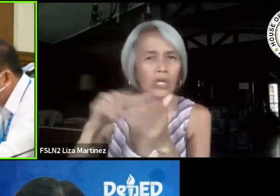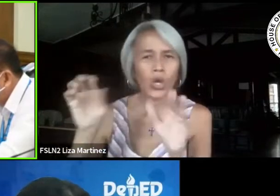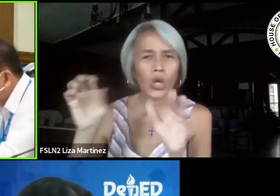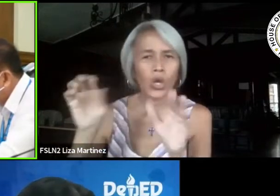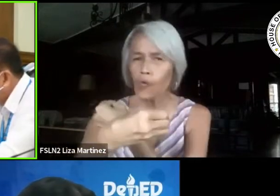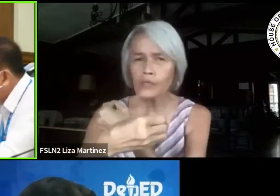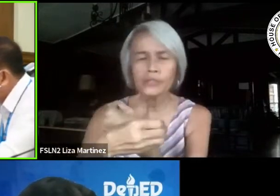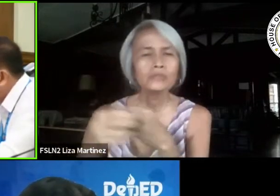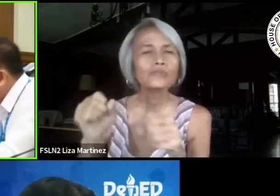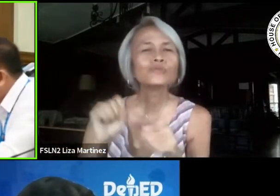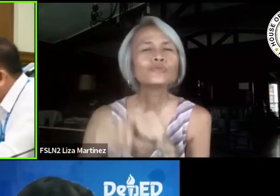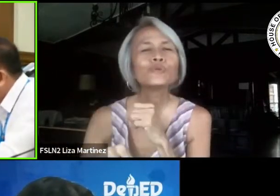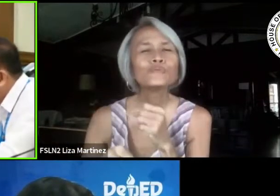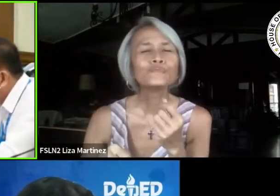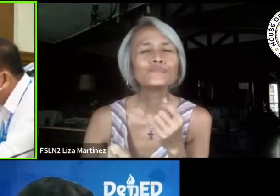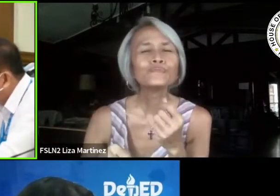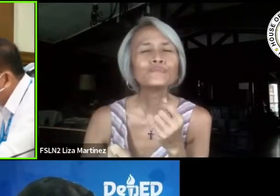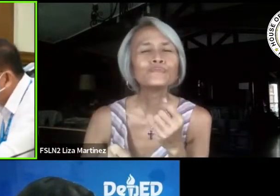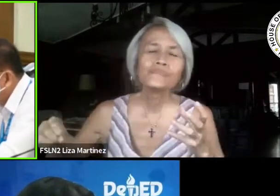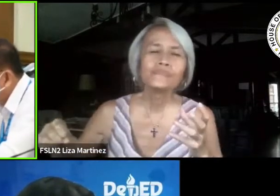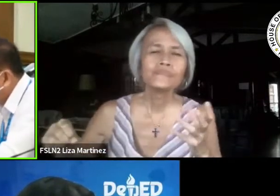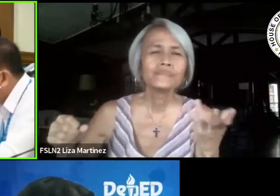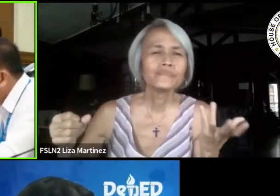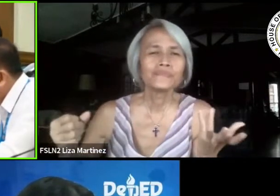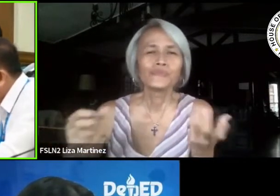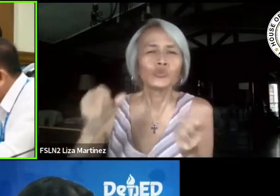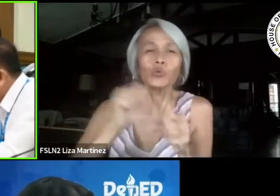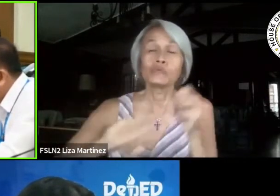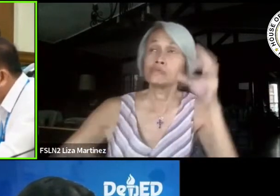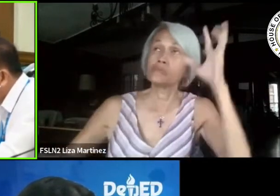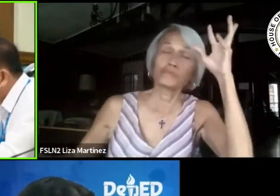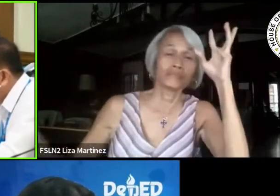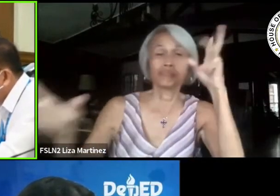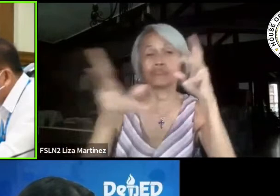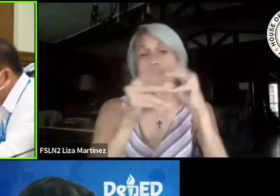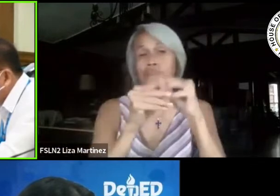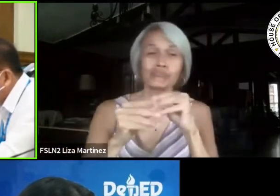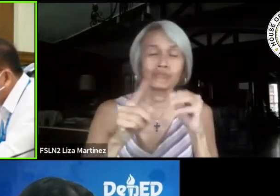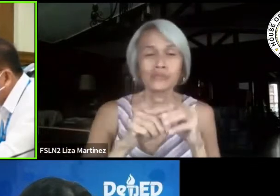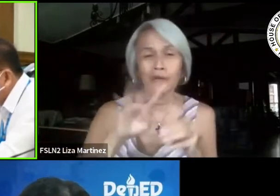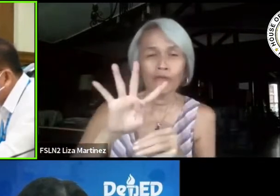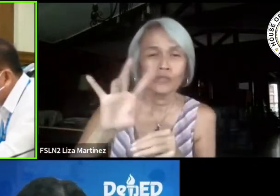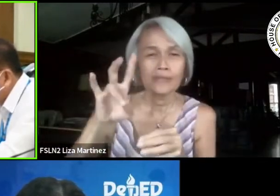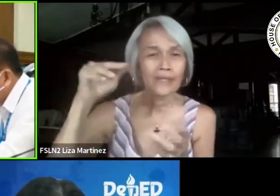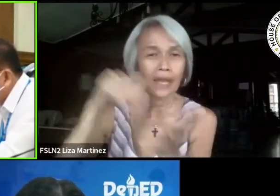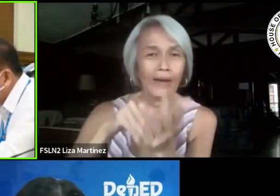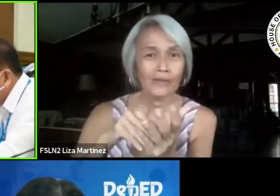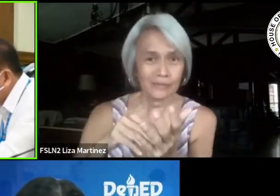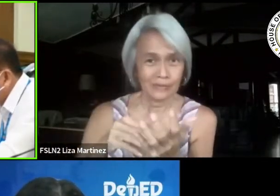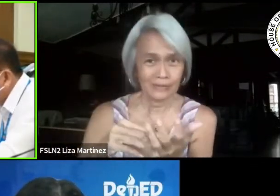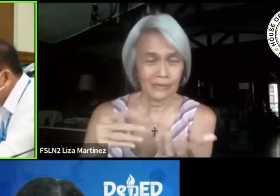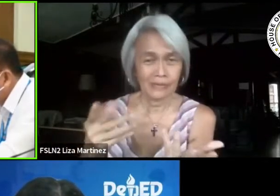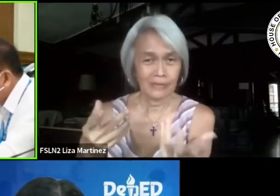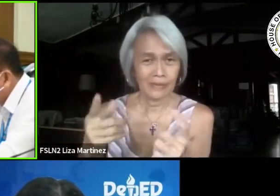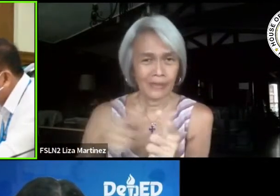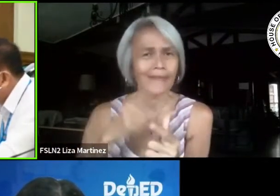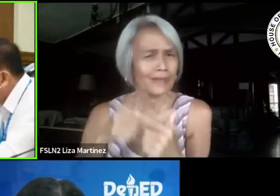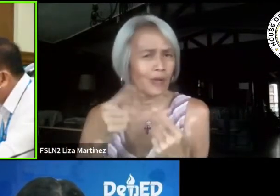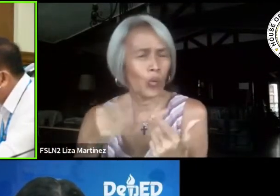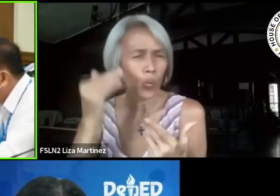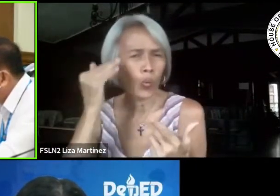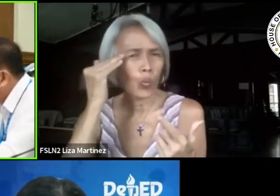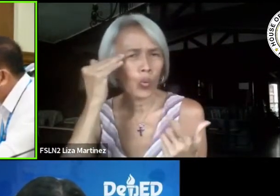the central office, you would know of the 47,000 DepEd schools, more or less, malalaman po ninyo yung language